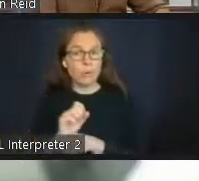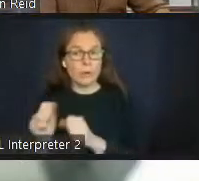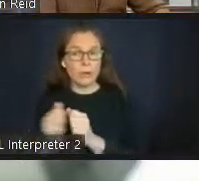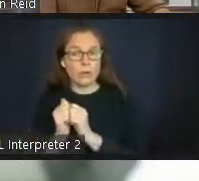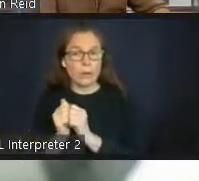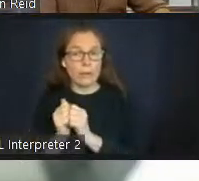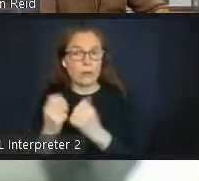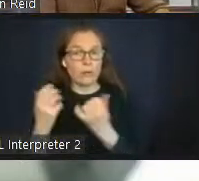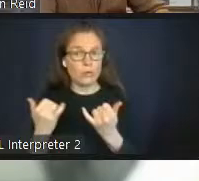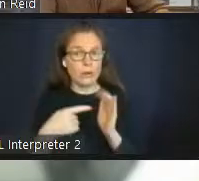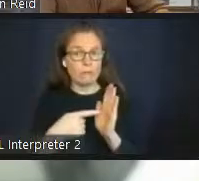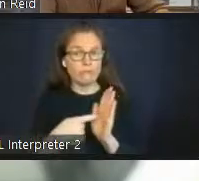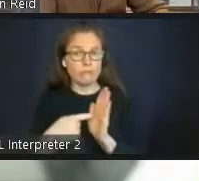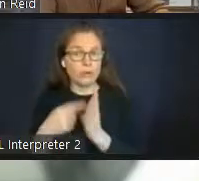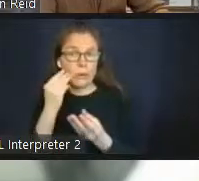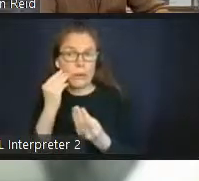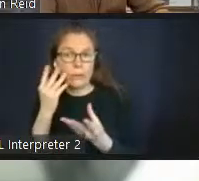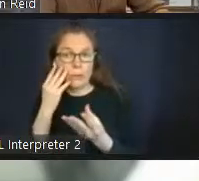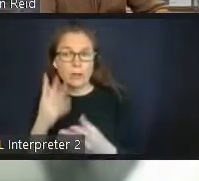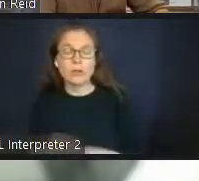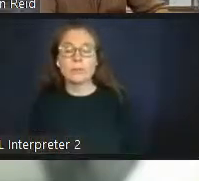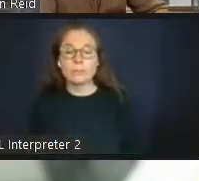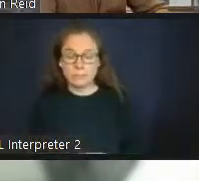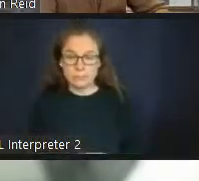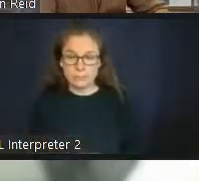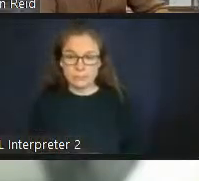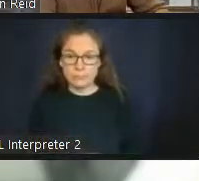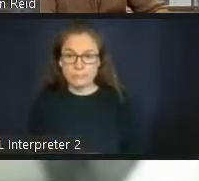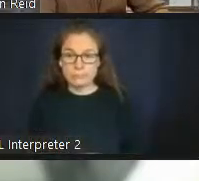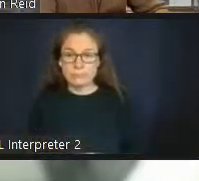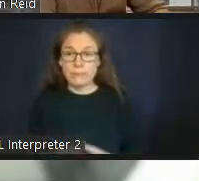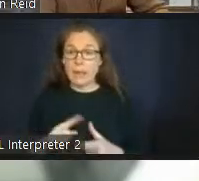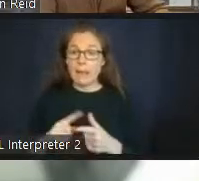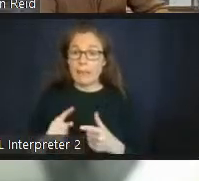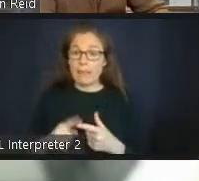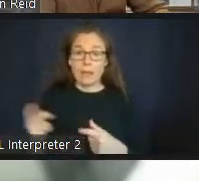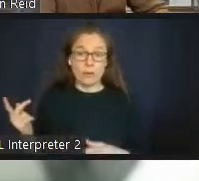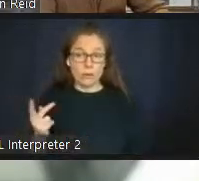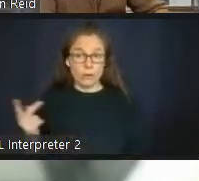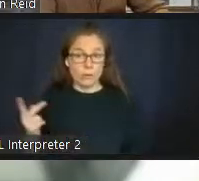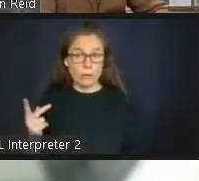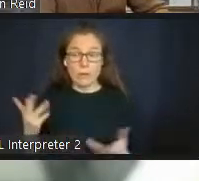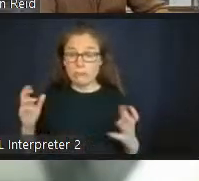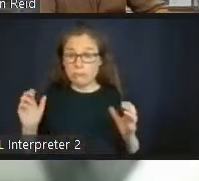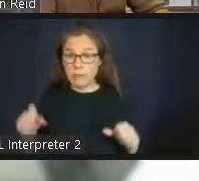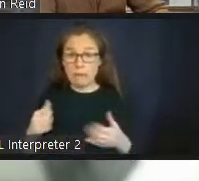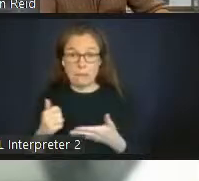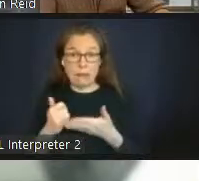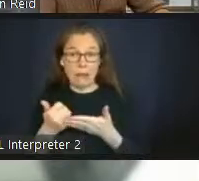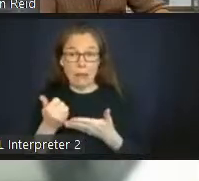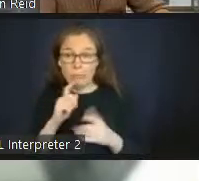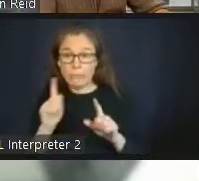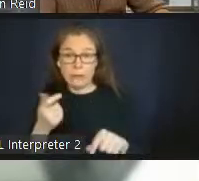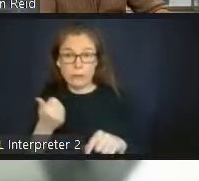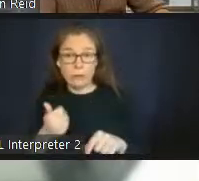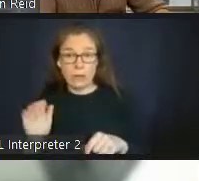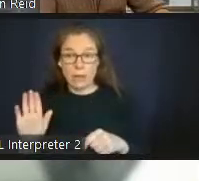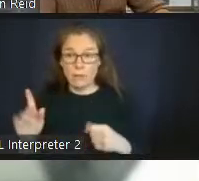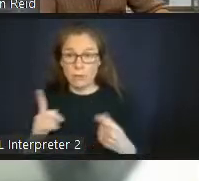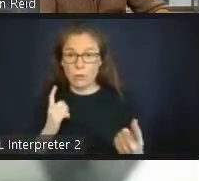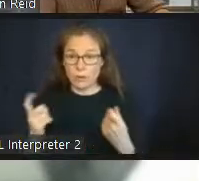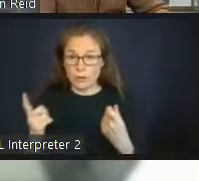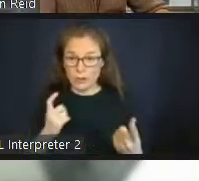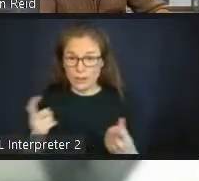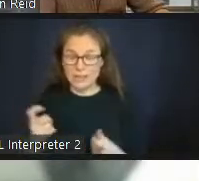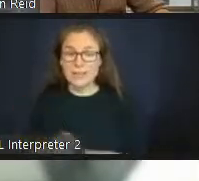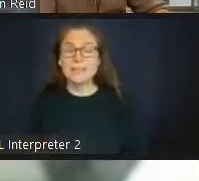slides for this budget presentation. And then, of course, the both of us will be available to help answer any questions that you may have at the conclusion